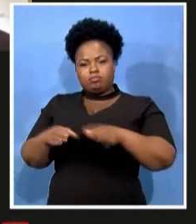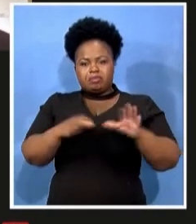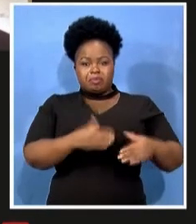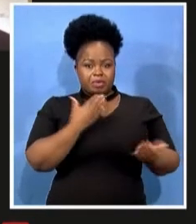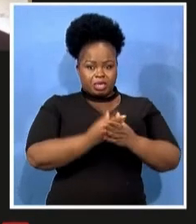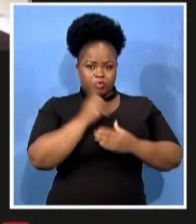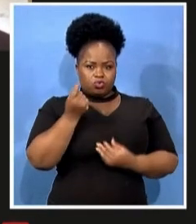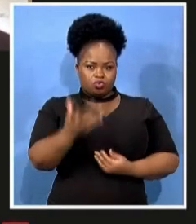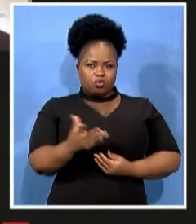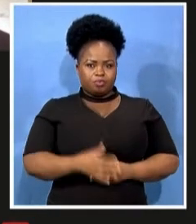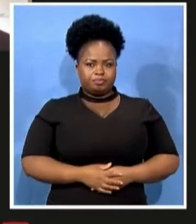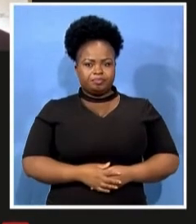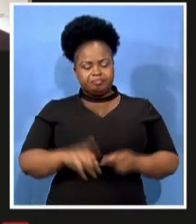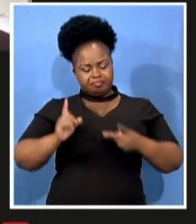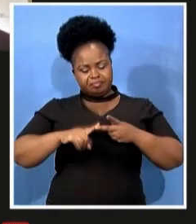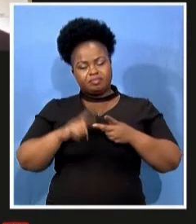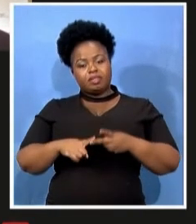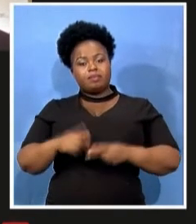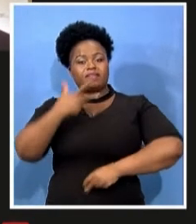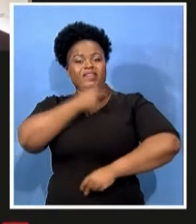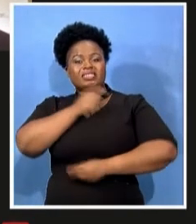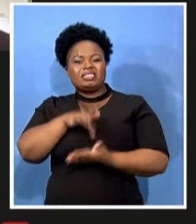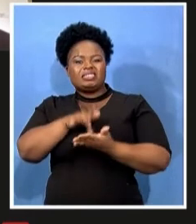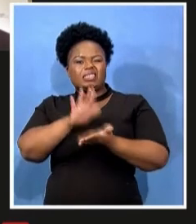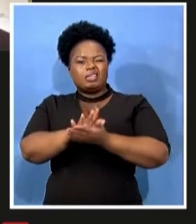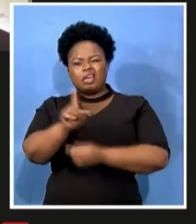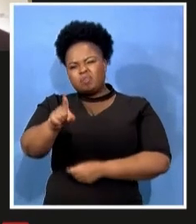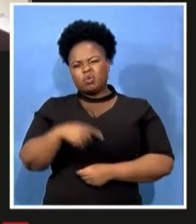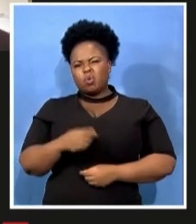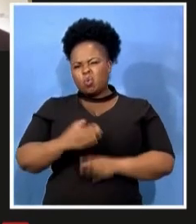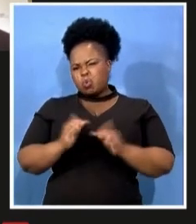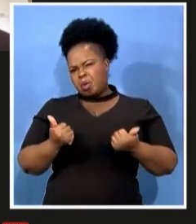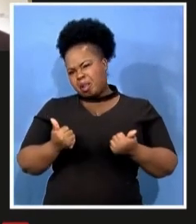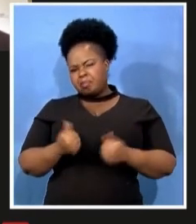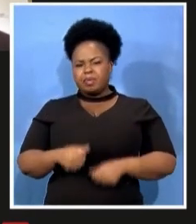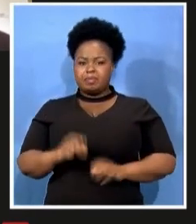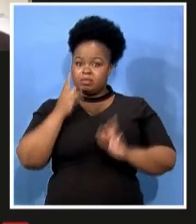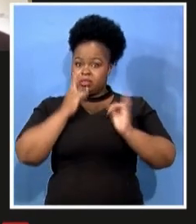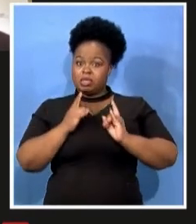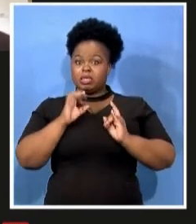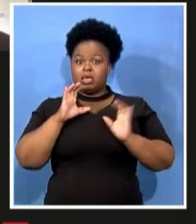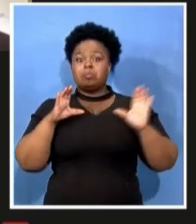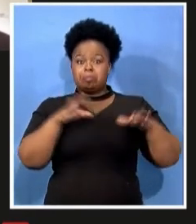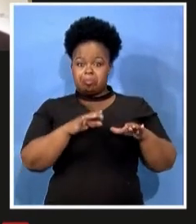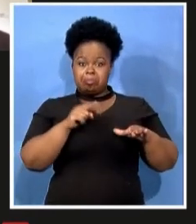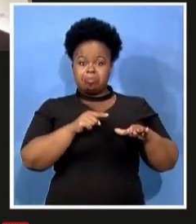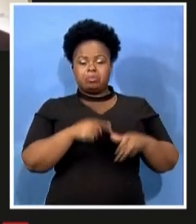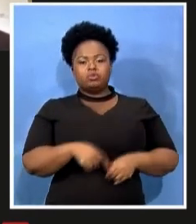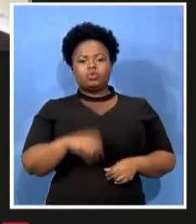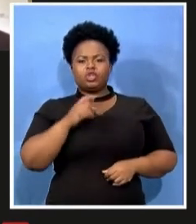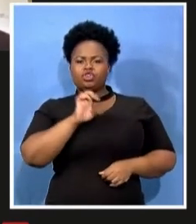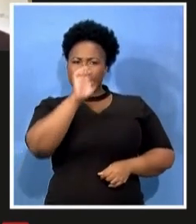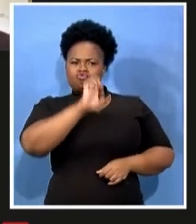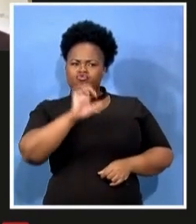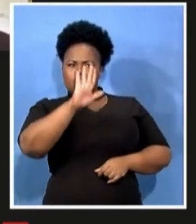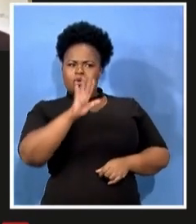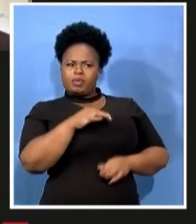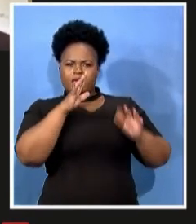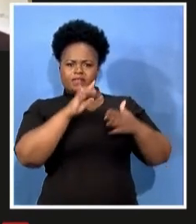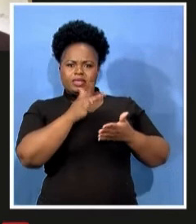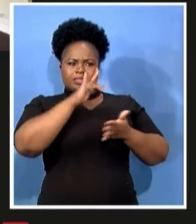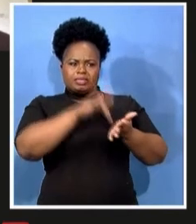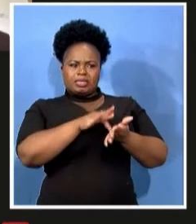This works well in the urban centers. We've seen that happening in Europe, where they put up a center in a city because of the proximity